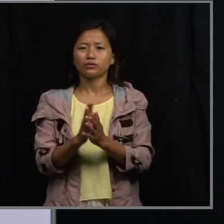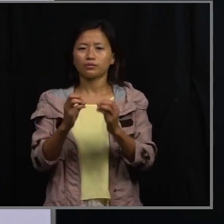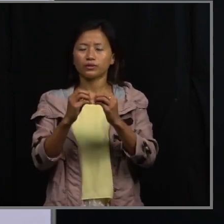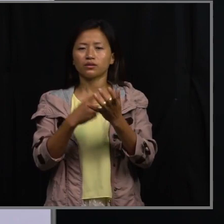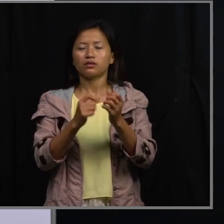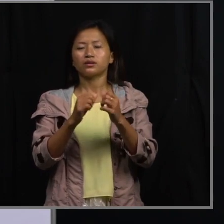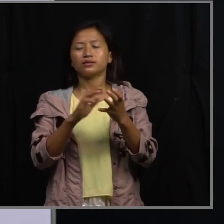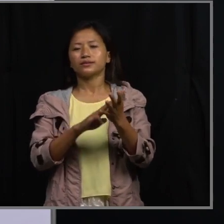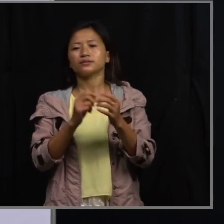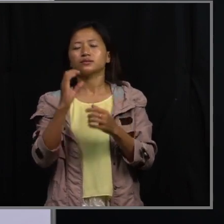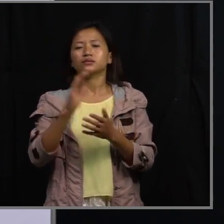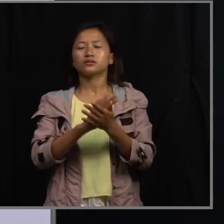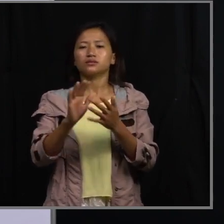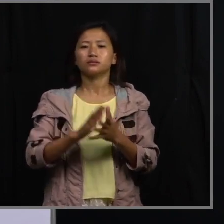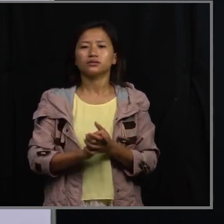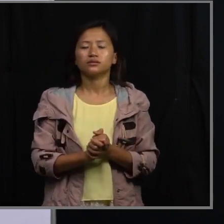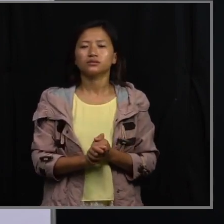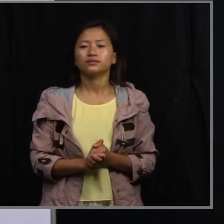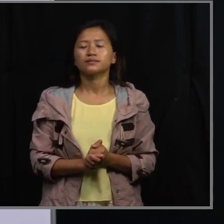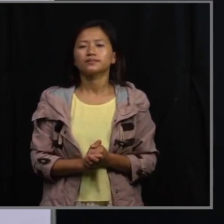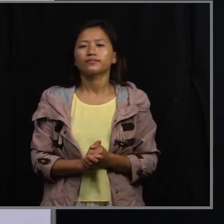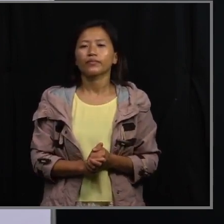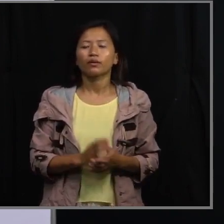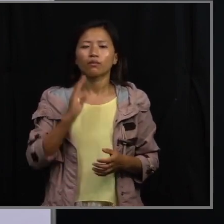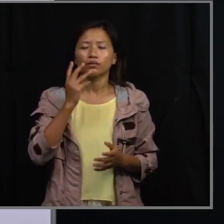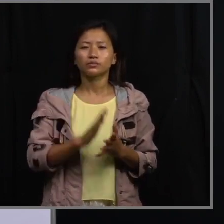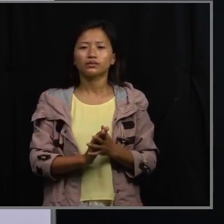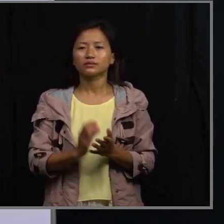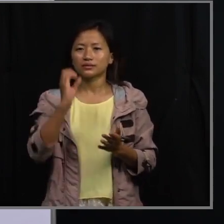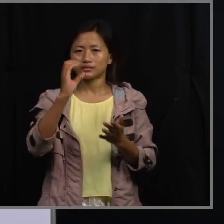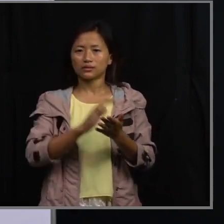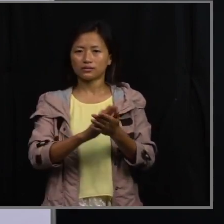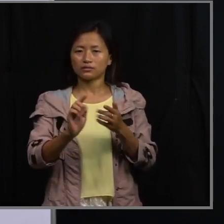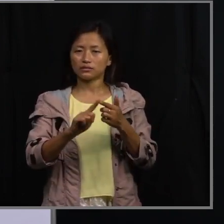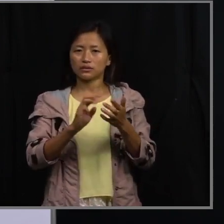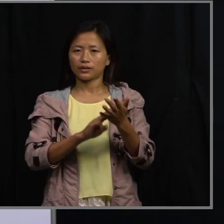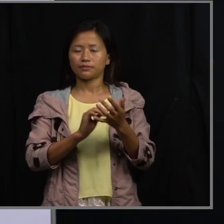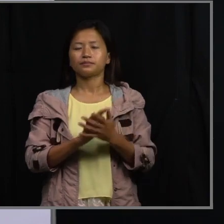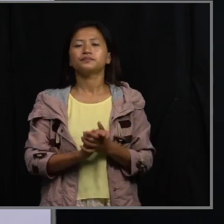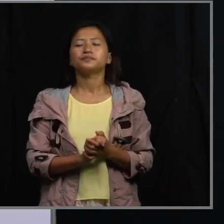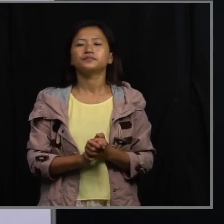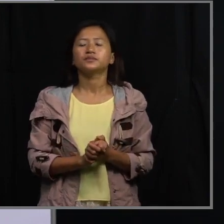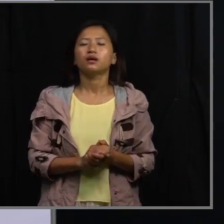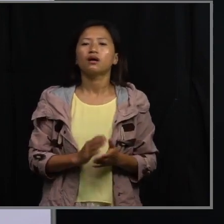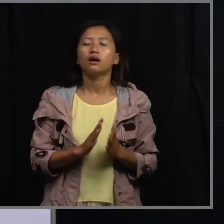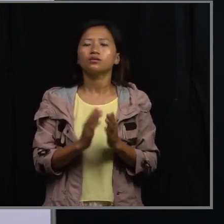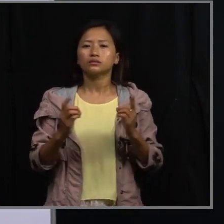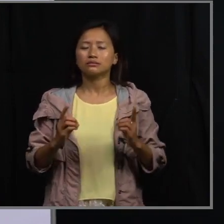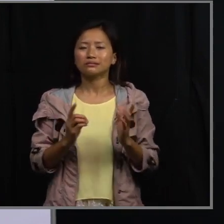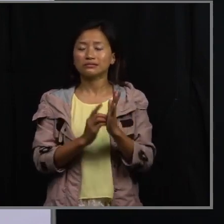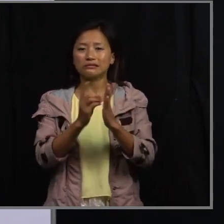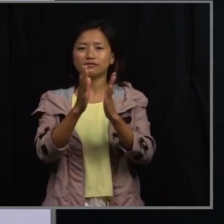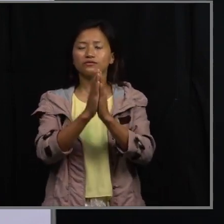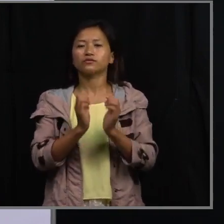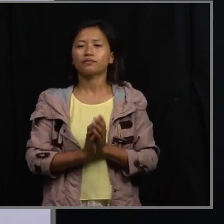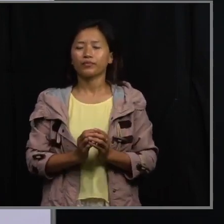okay, of science, very powerful branch of science. And next, when I say chemistry, right, how it developed chemistry, how chemistry